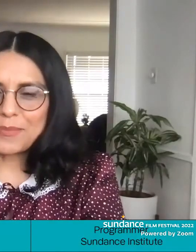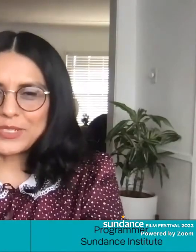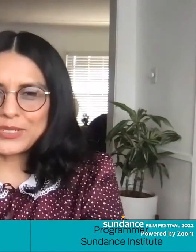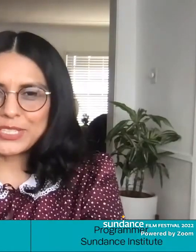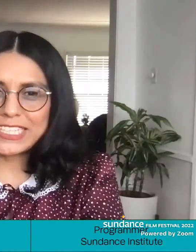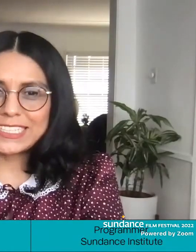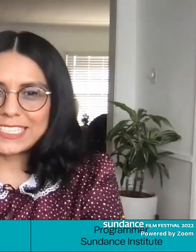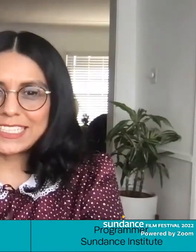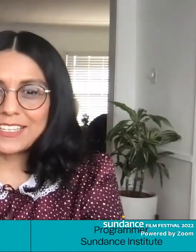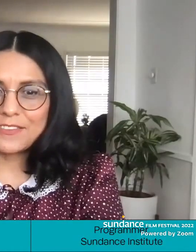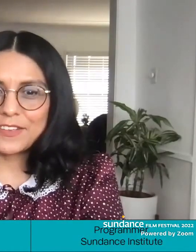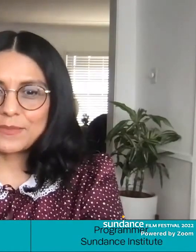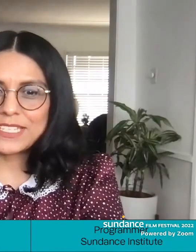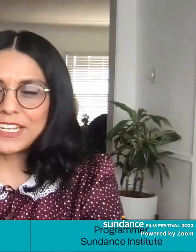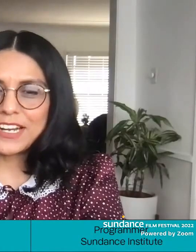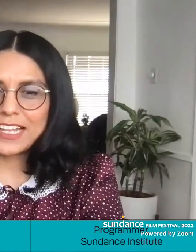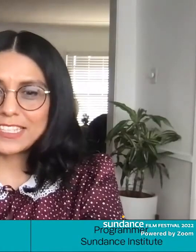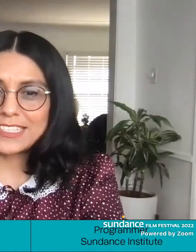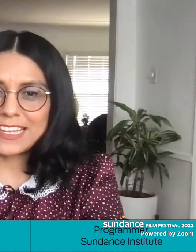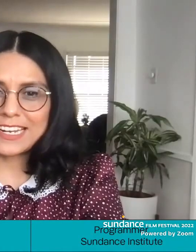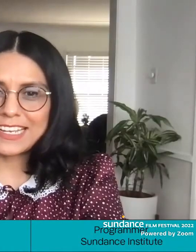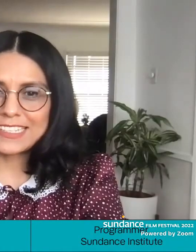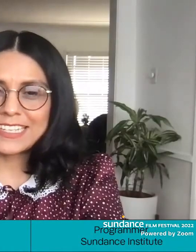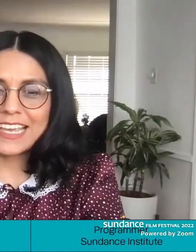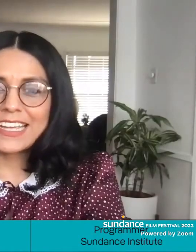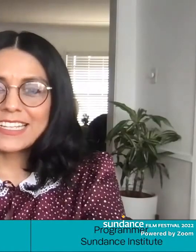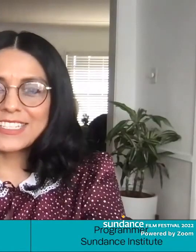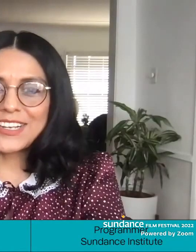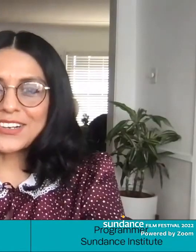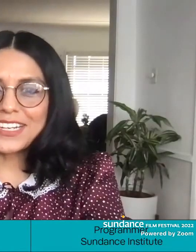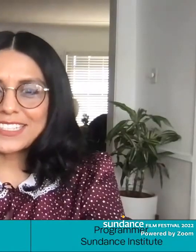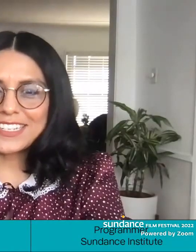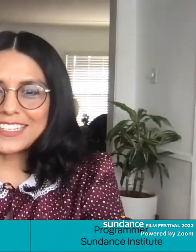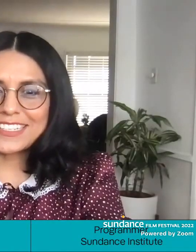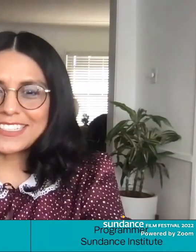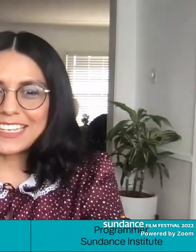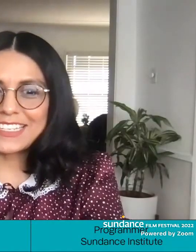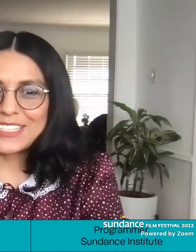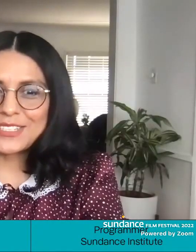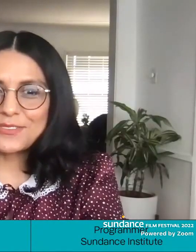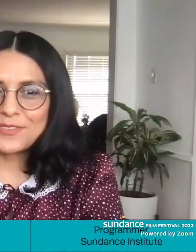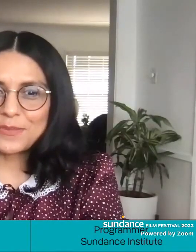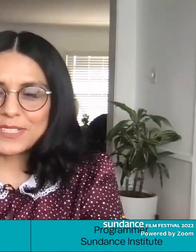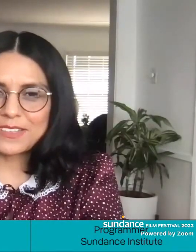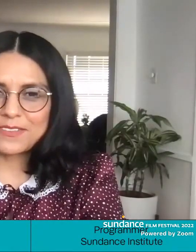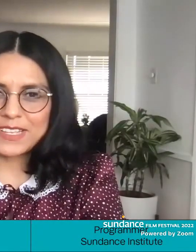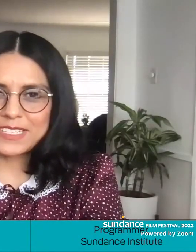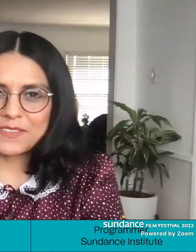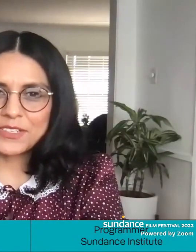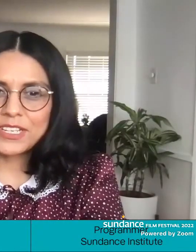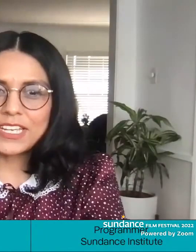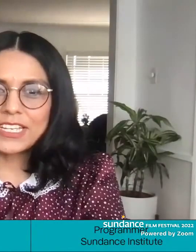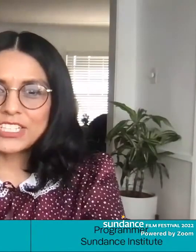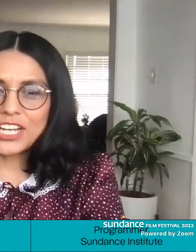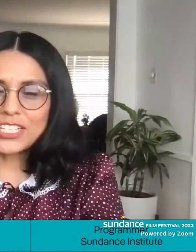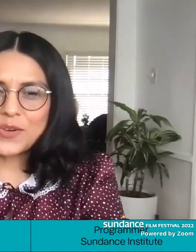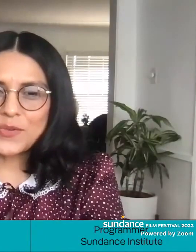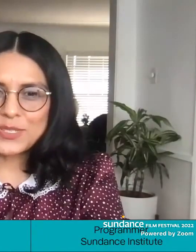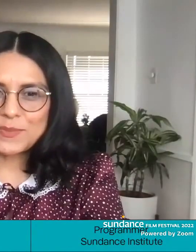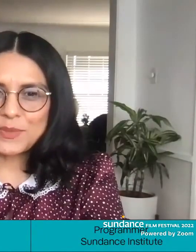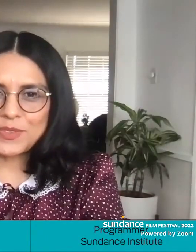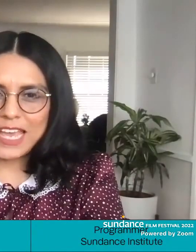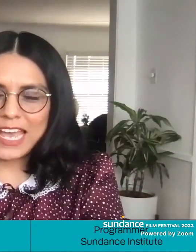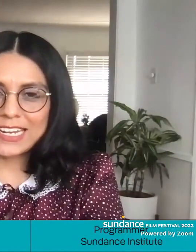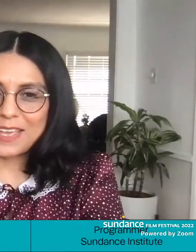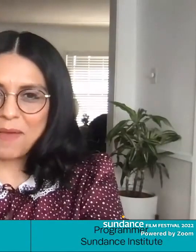miss the opportunity to see their films here at Sundance. Dakota stars in 2 films at the festival, Cha-Cha